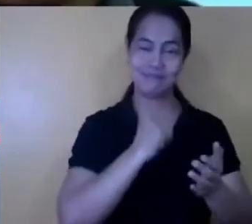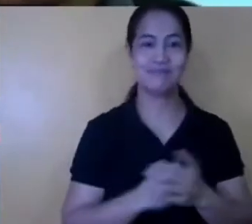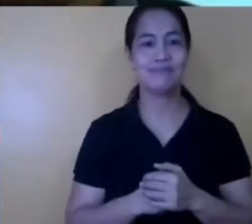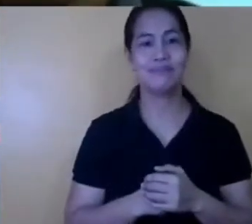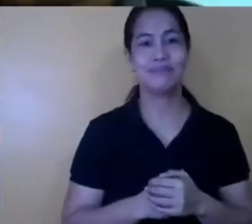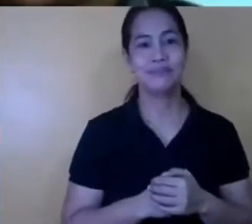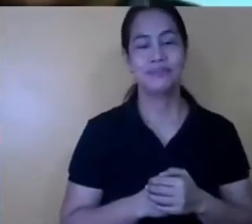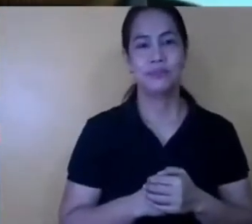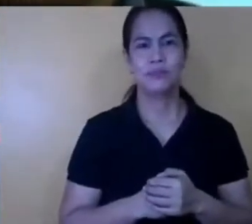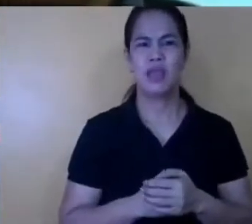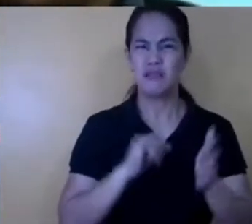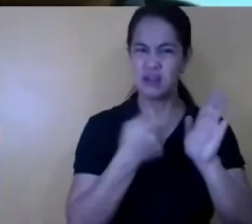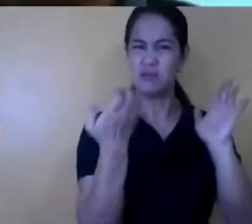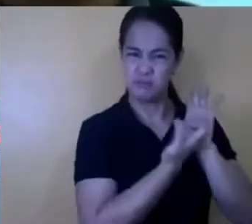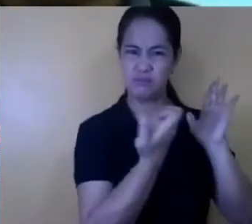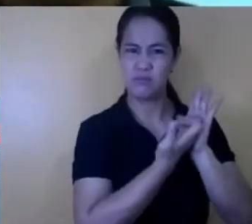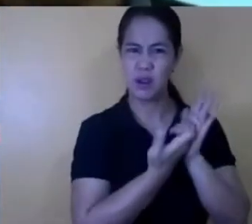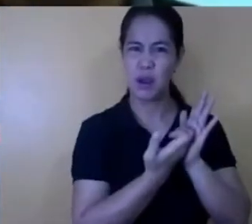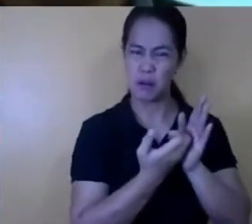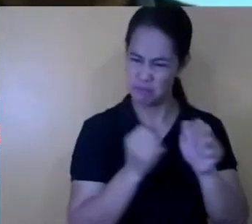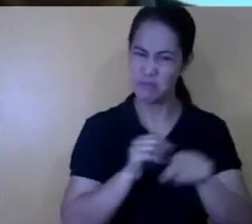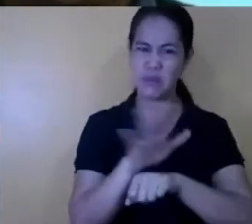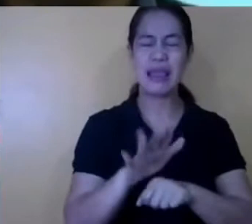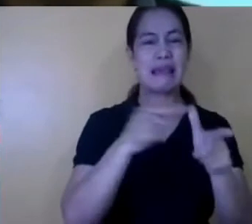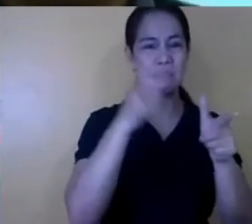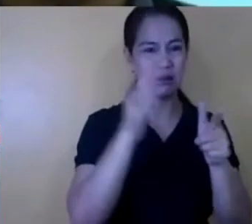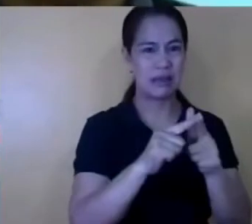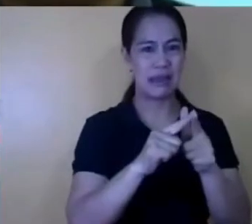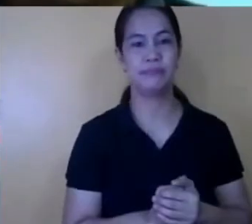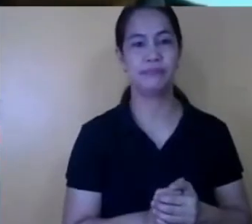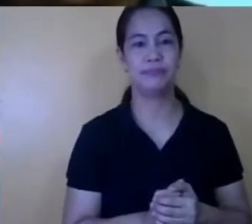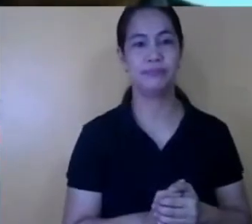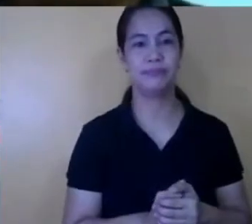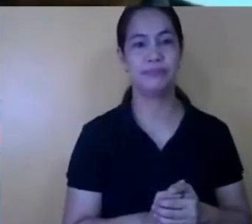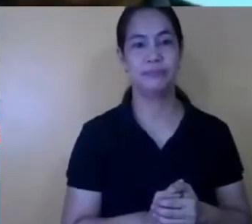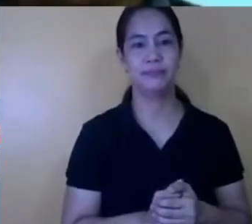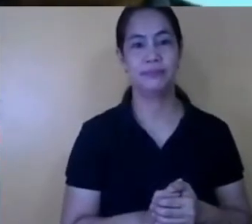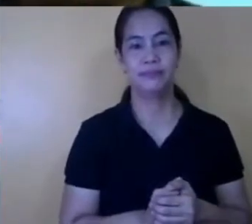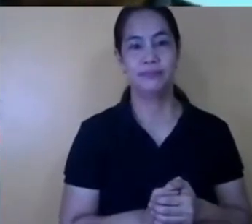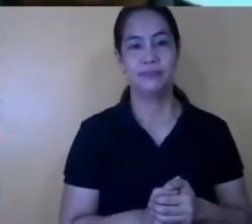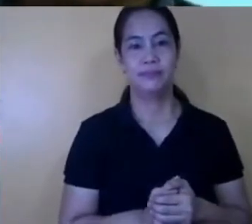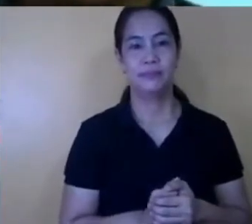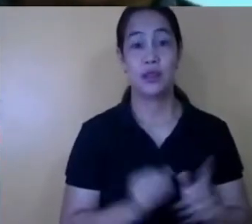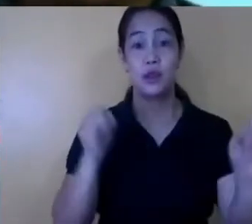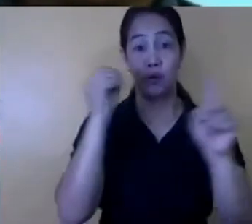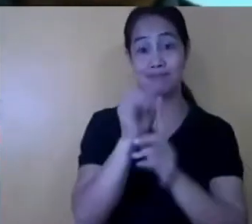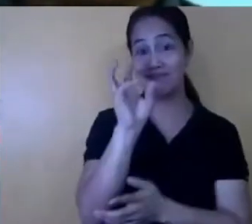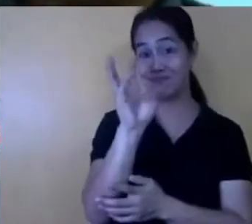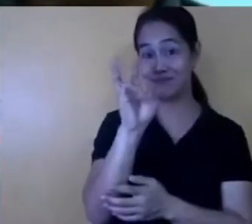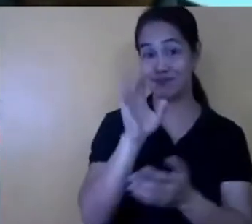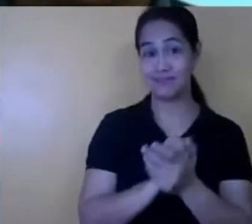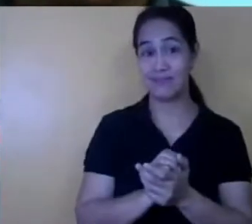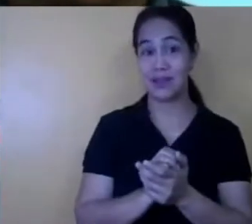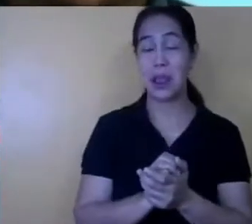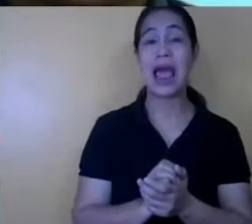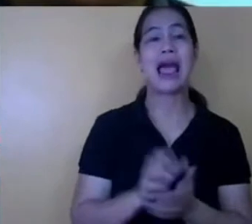proof of implementation, then the rating is unsatisfactory. Objective 16, manifested a learner-centered